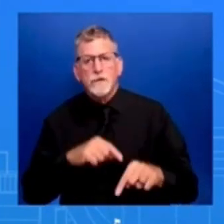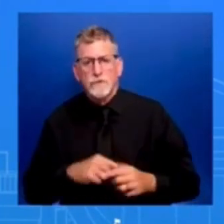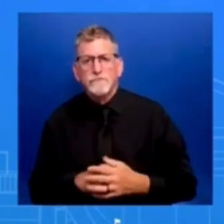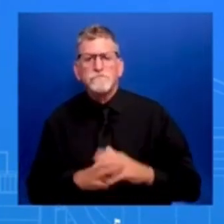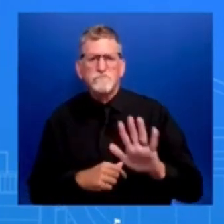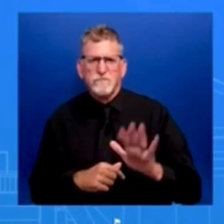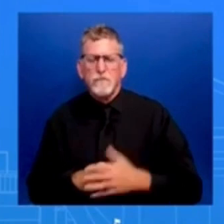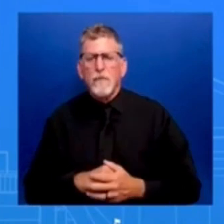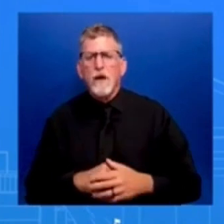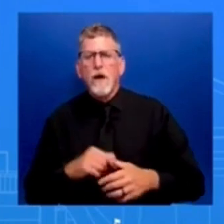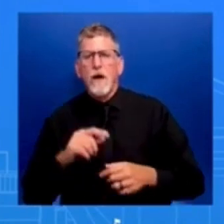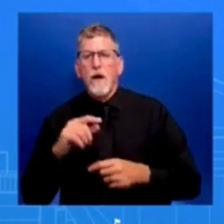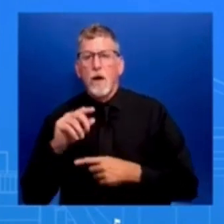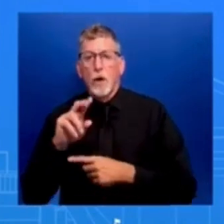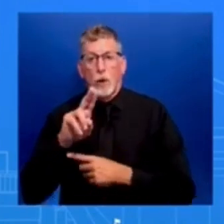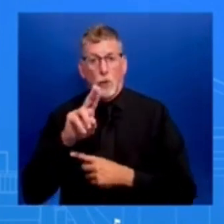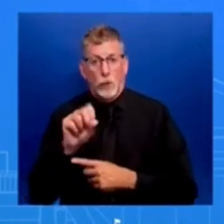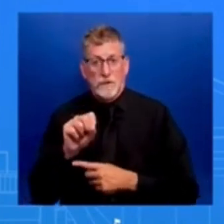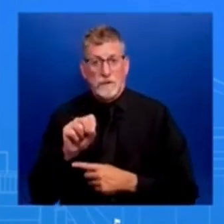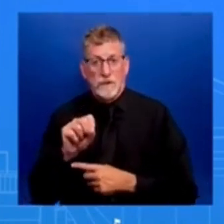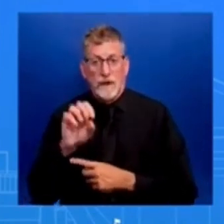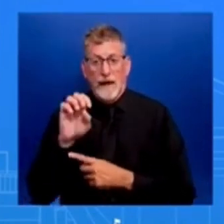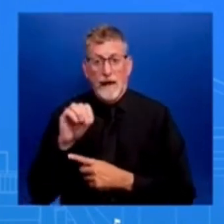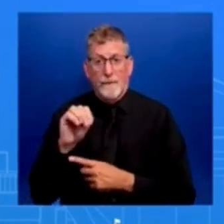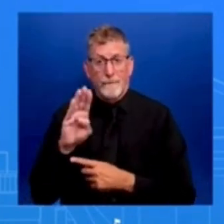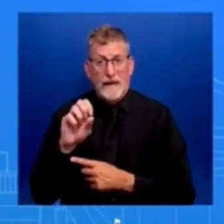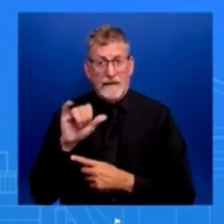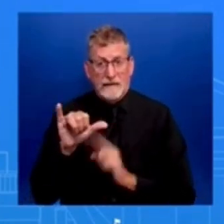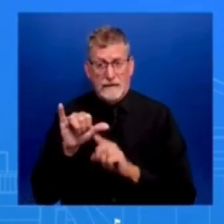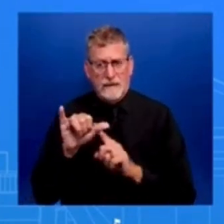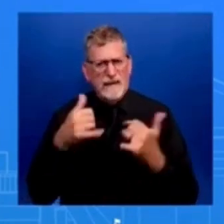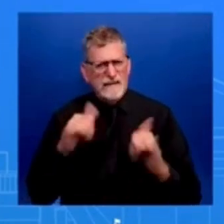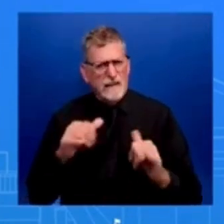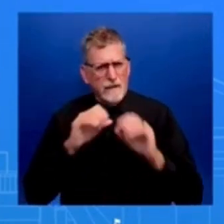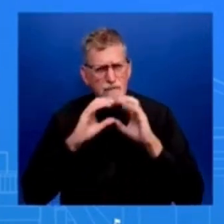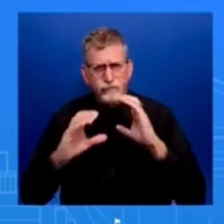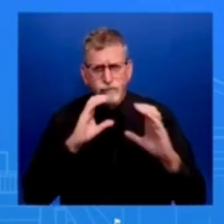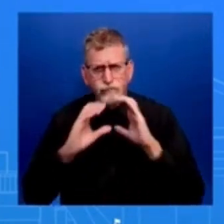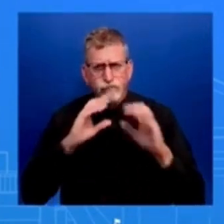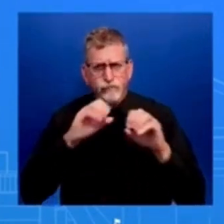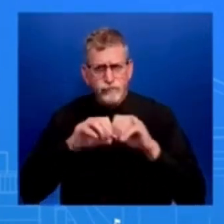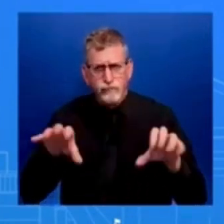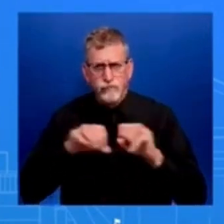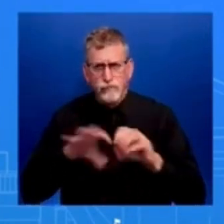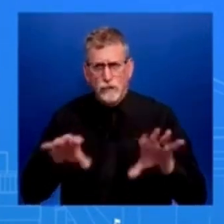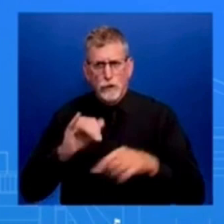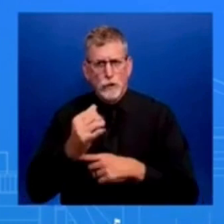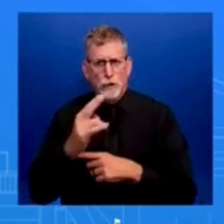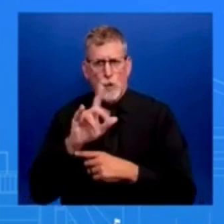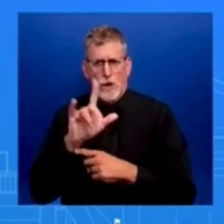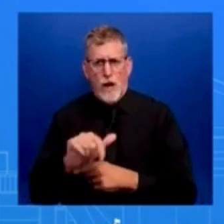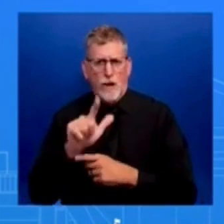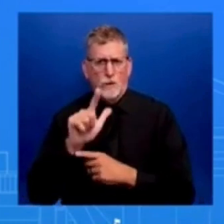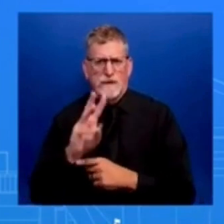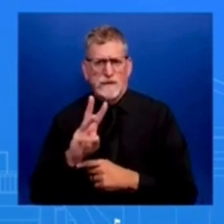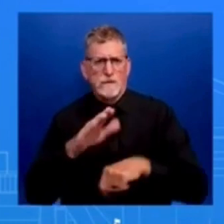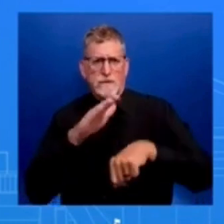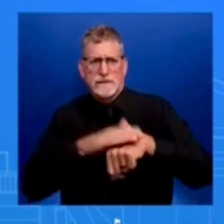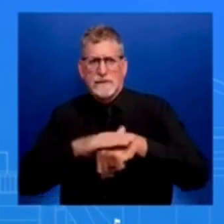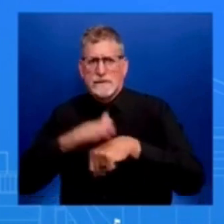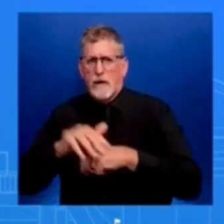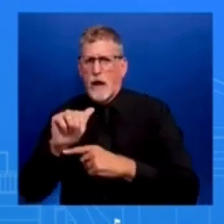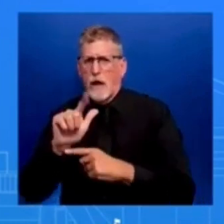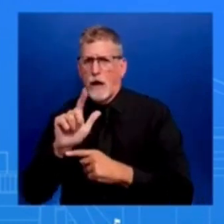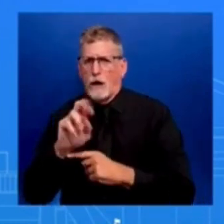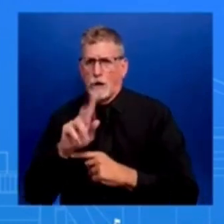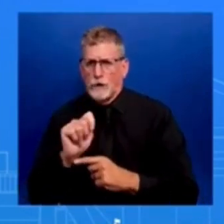security alert on July 26, advising U.S. citizens, which was yesterday, as you all know, to limit unnecessary movements and avoid the affected